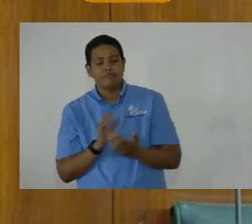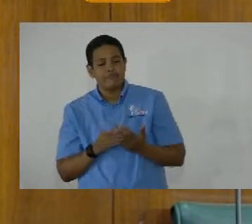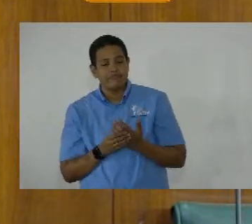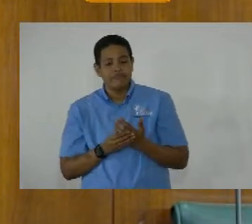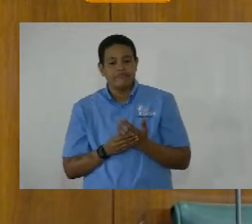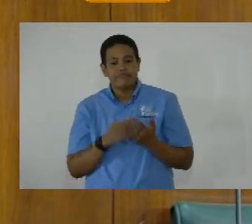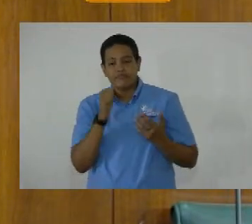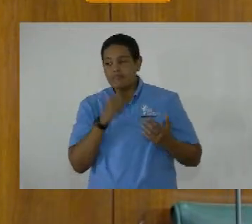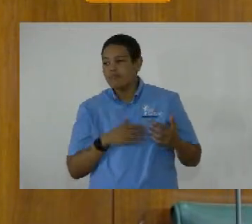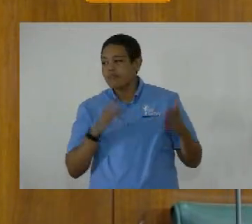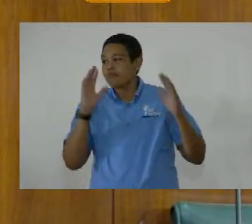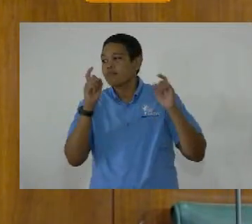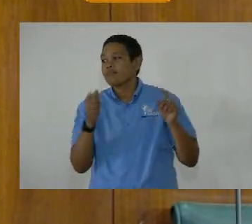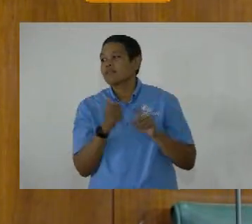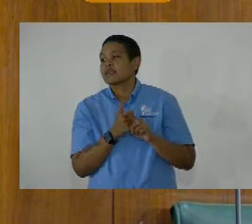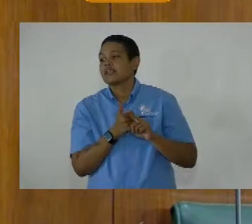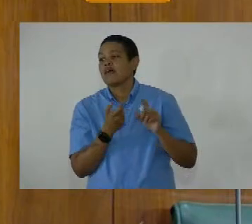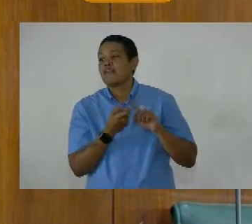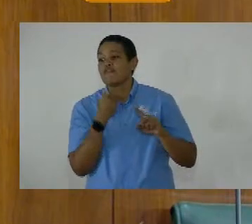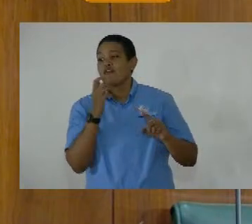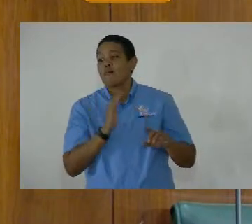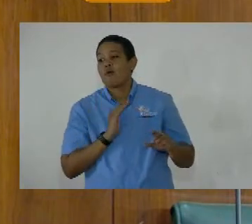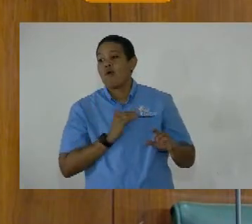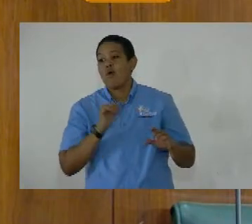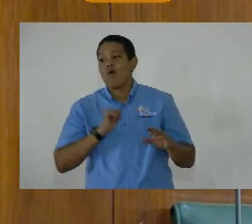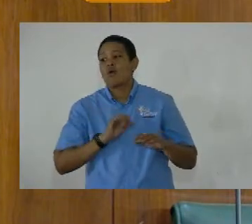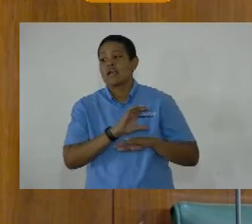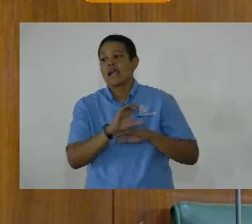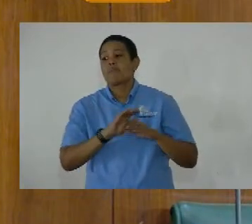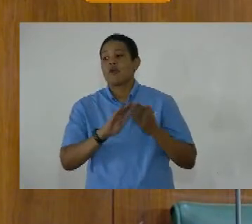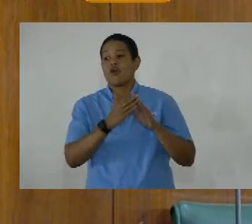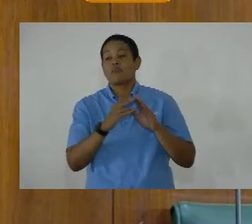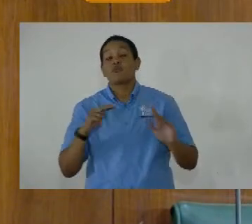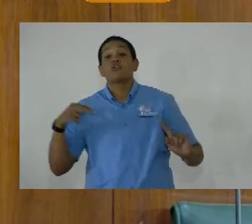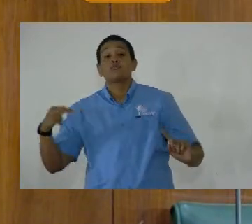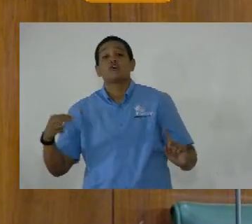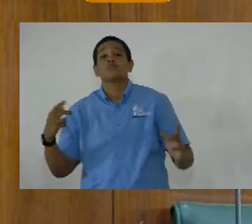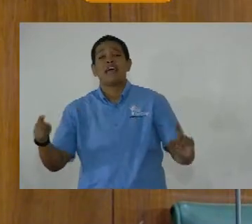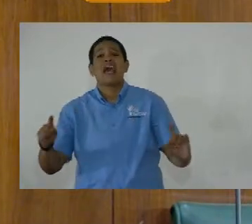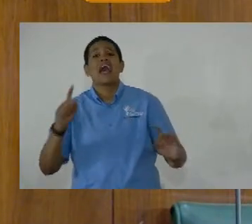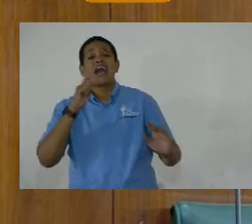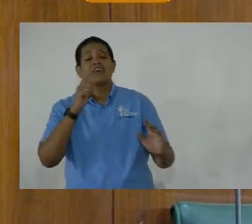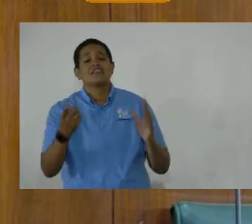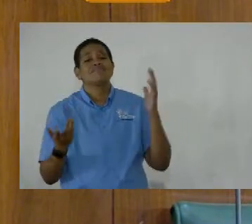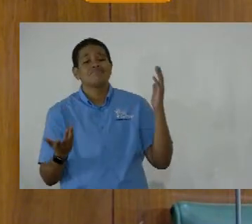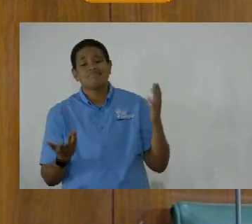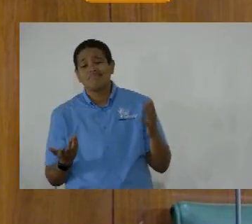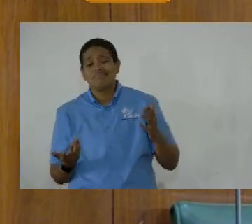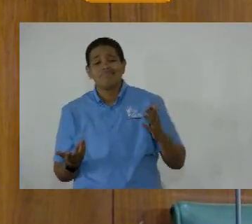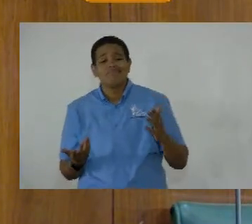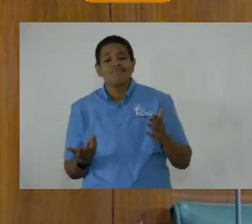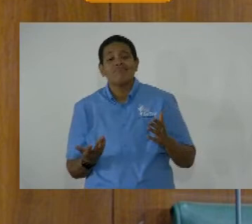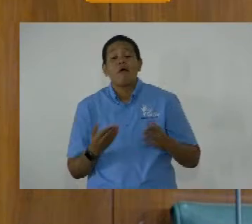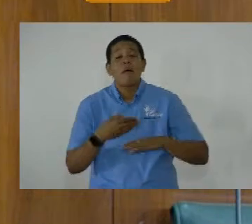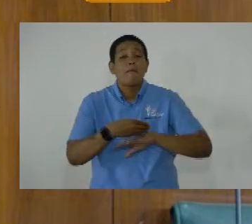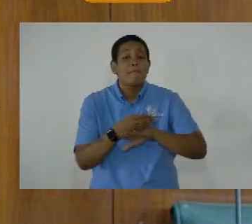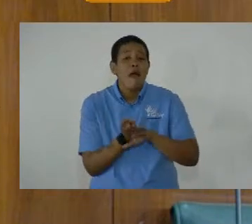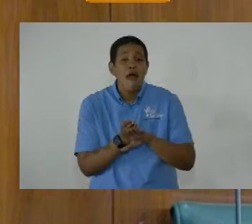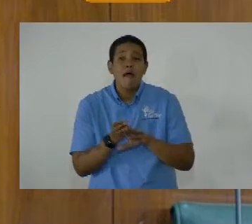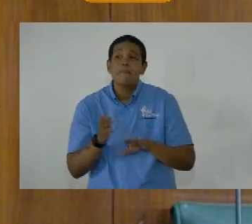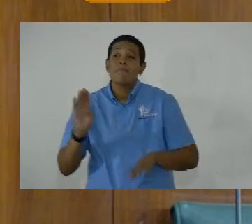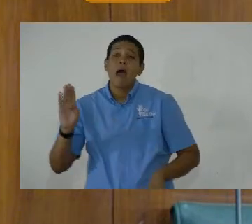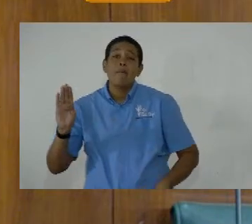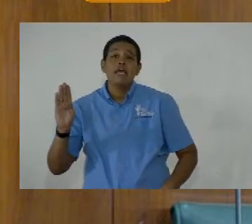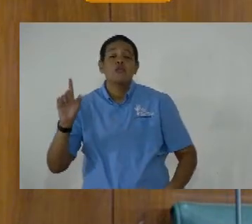Speaker, from within our own CARICOM region comes news that Barbados and